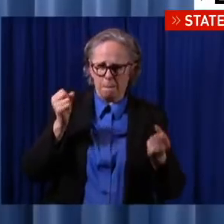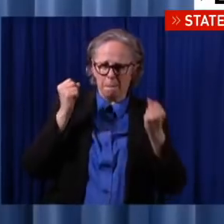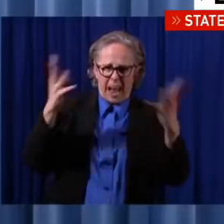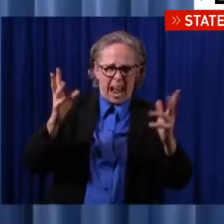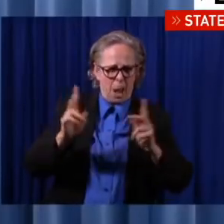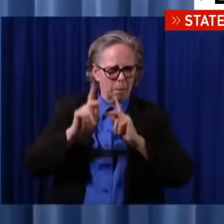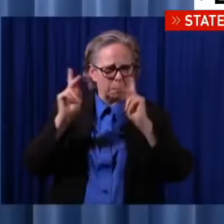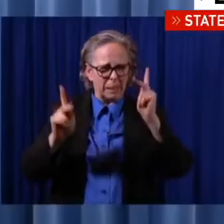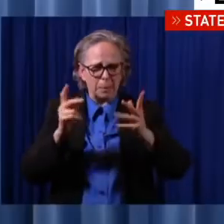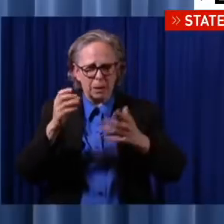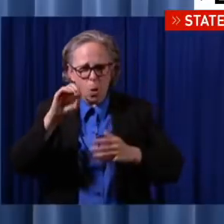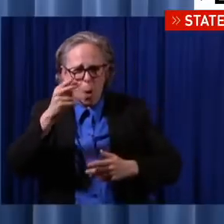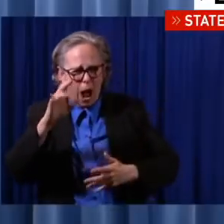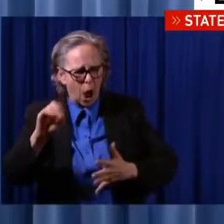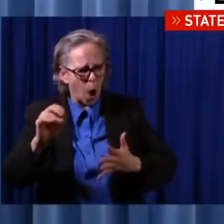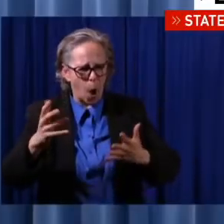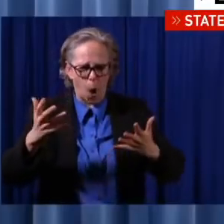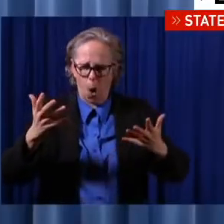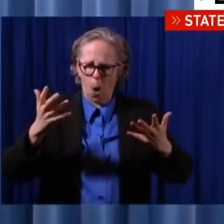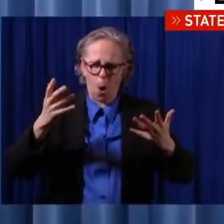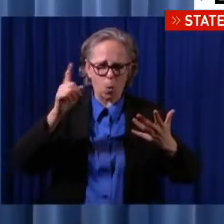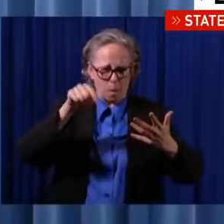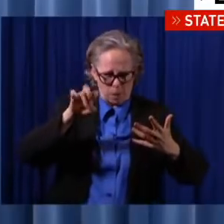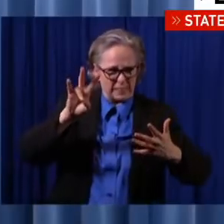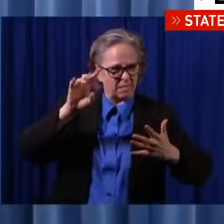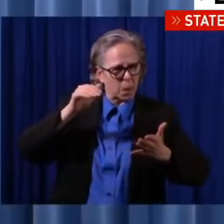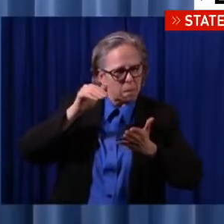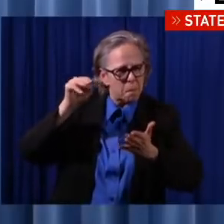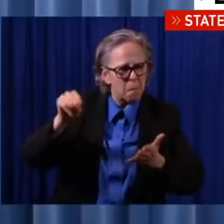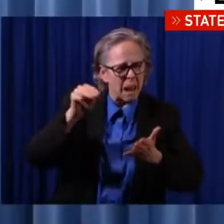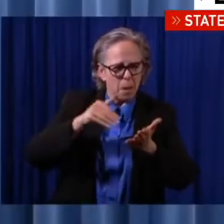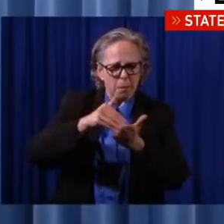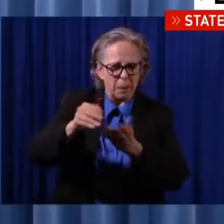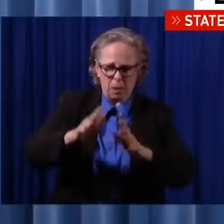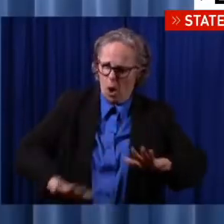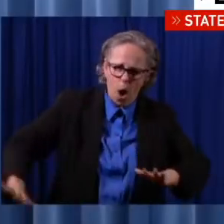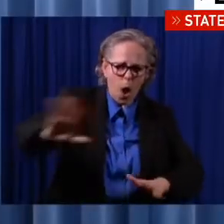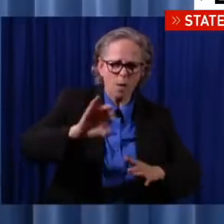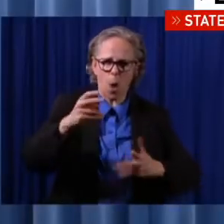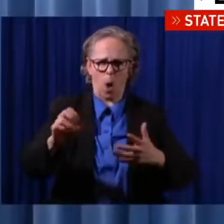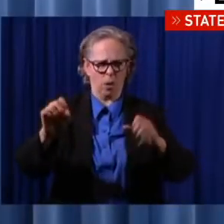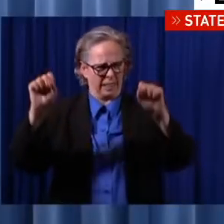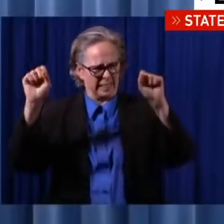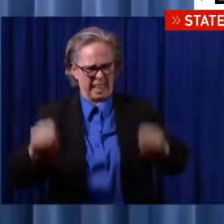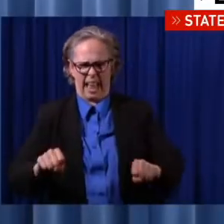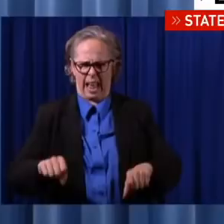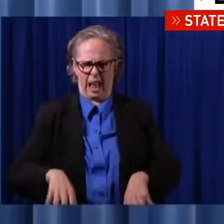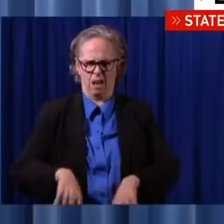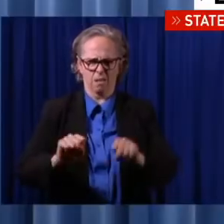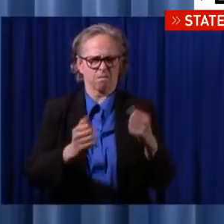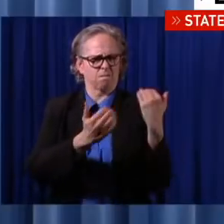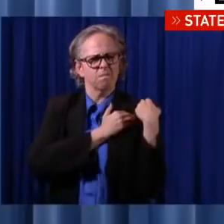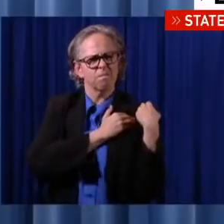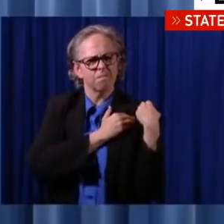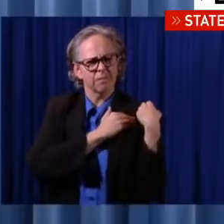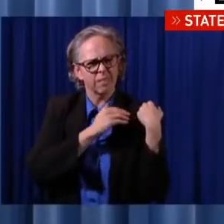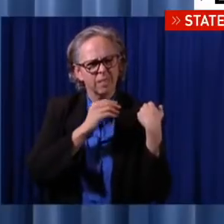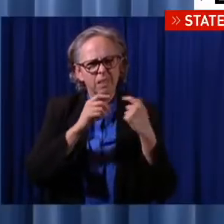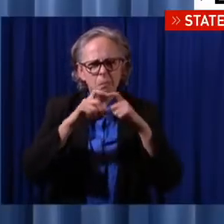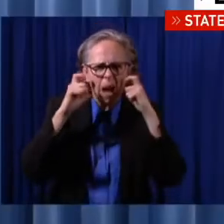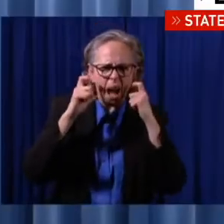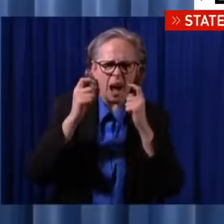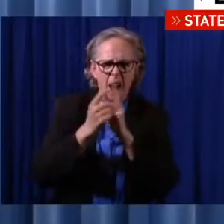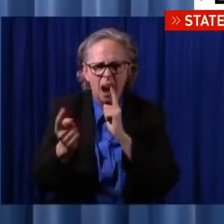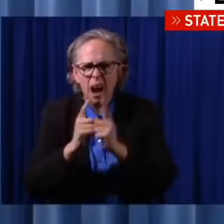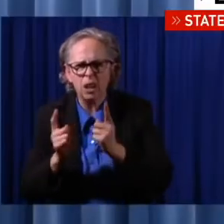will keep us from ever having to answer the question that you just asked. And so we don't want to ever get